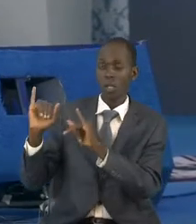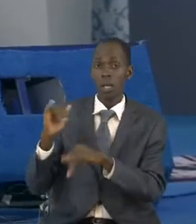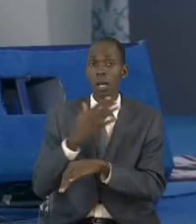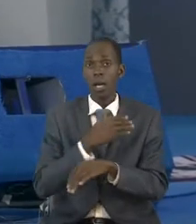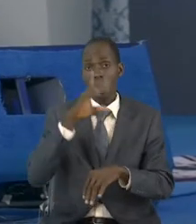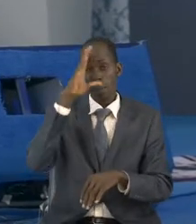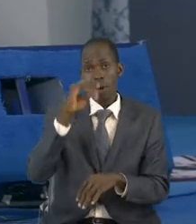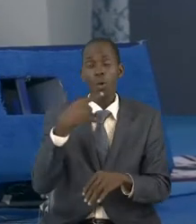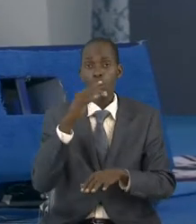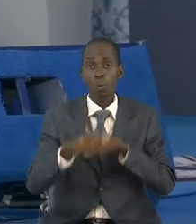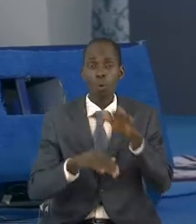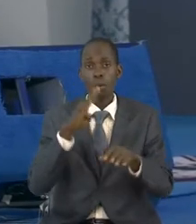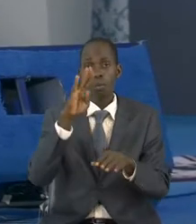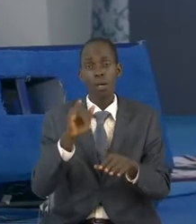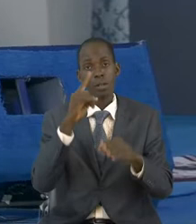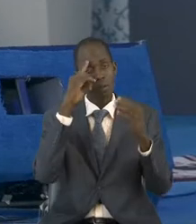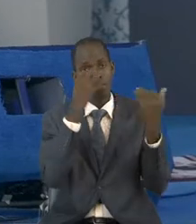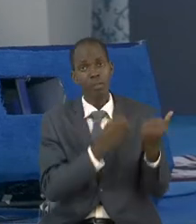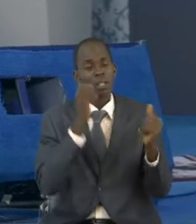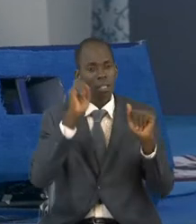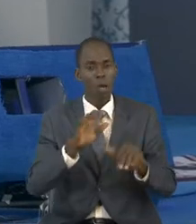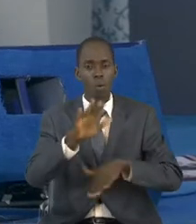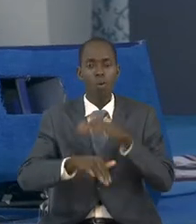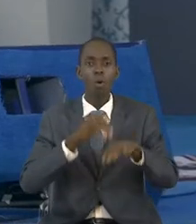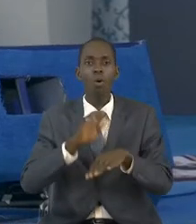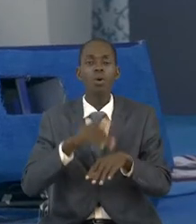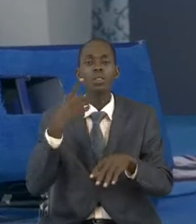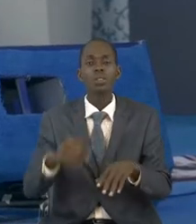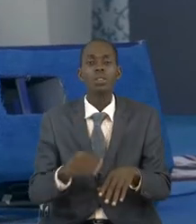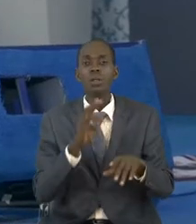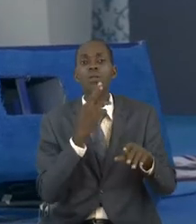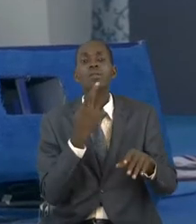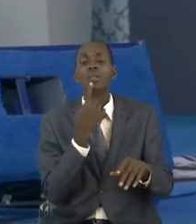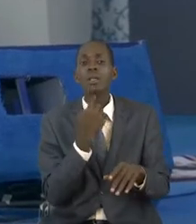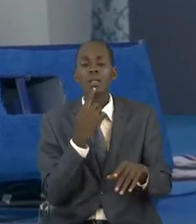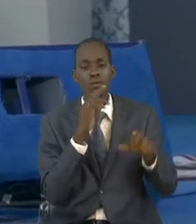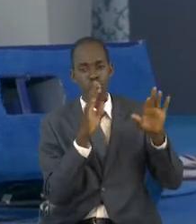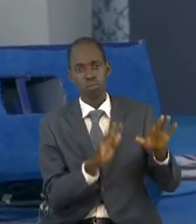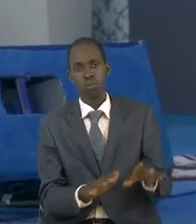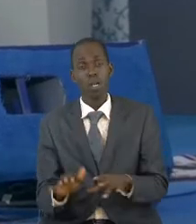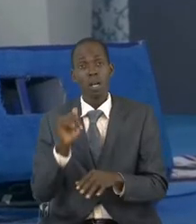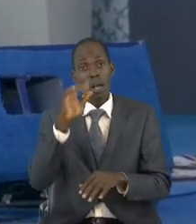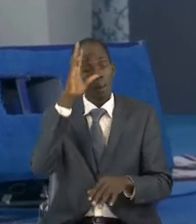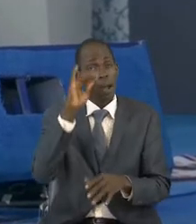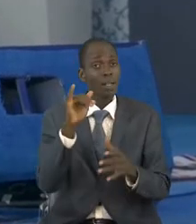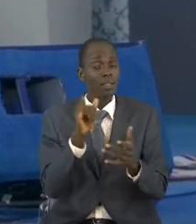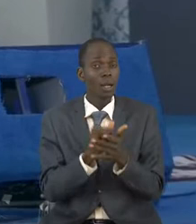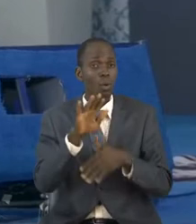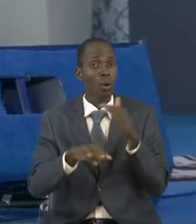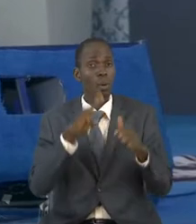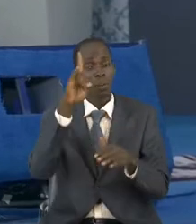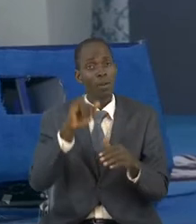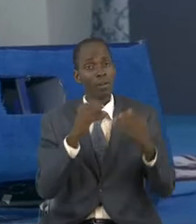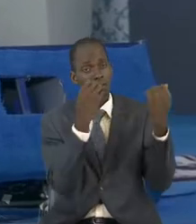the Red Sea while the Egyptians come in and drown. A man walking by faith can have the wonders of